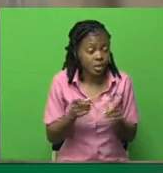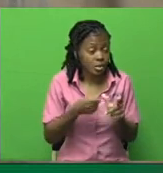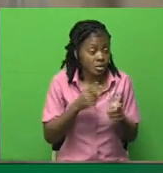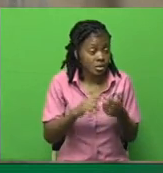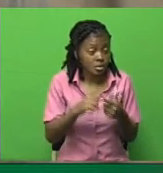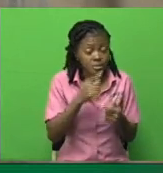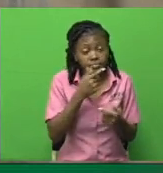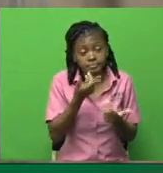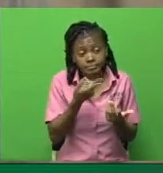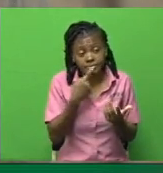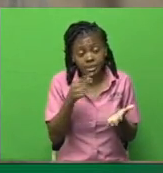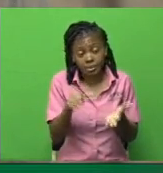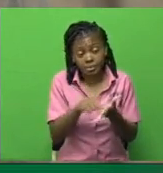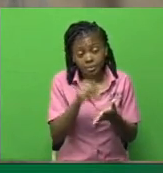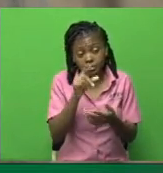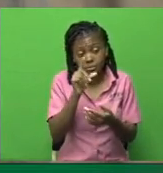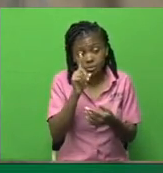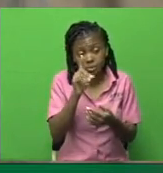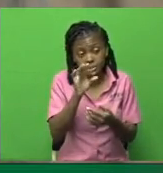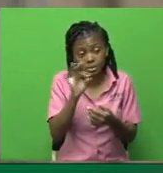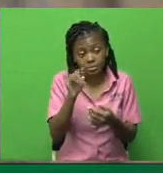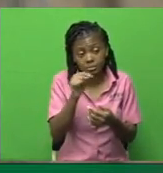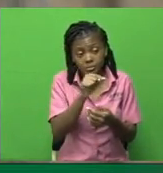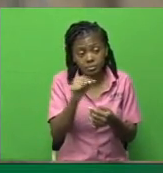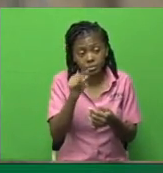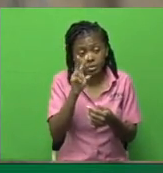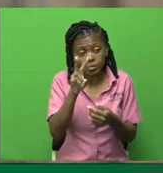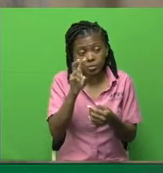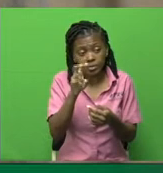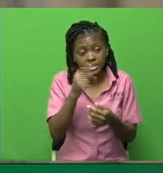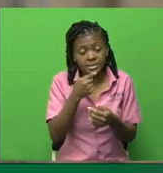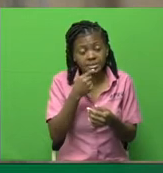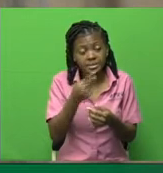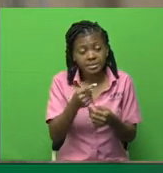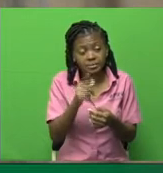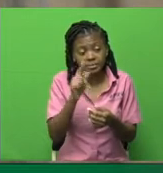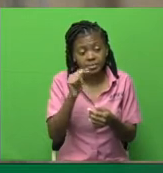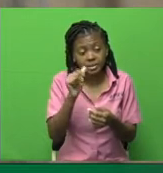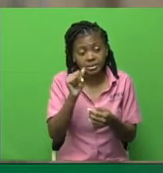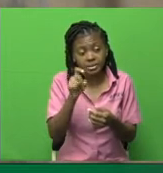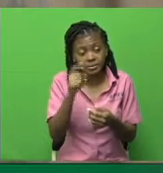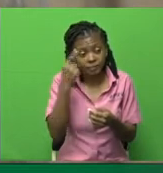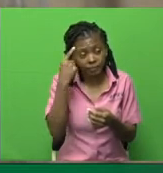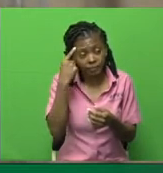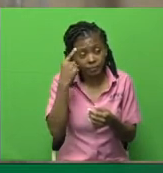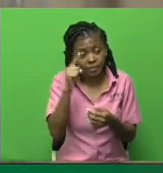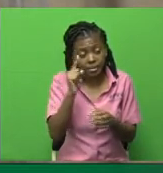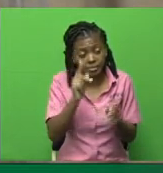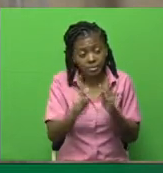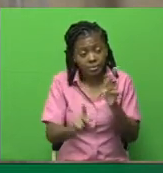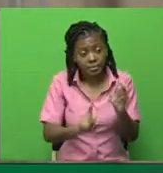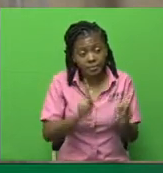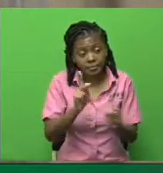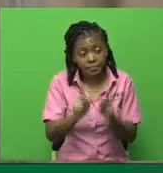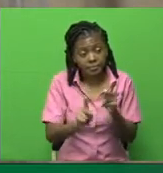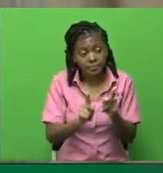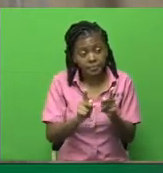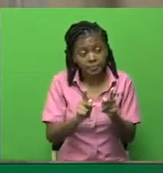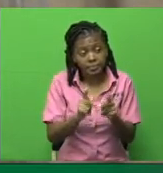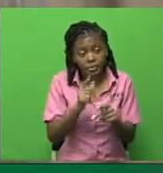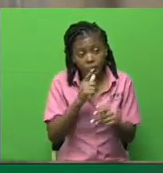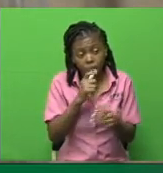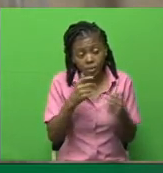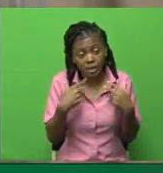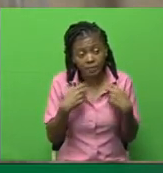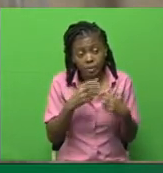on page 199 to 200 it says the current tariffs for meter domestic customers is based on a two-tier tariff structure